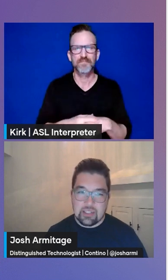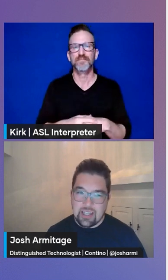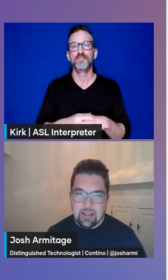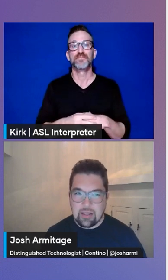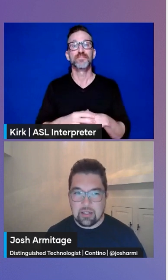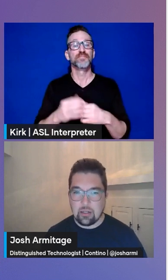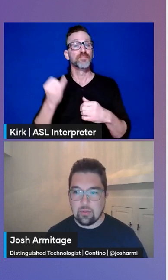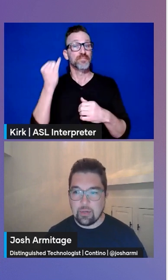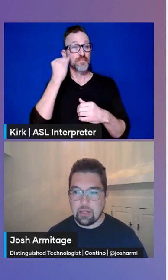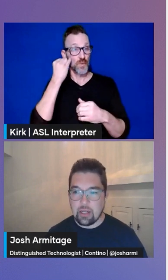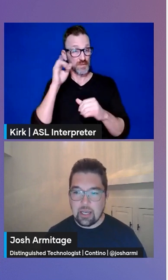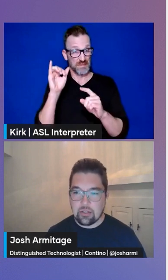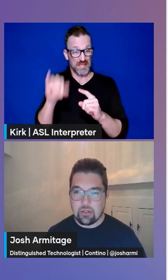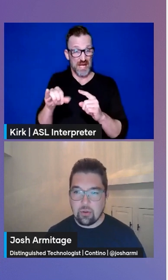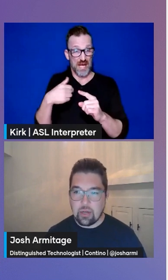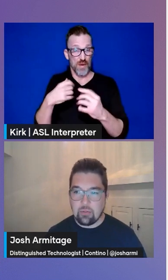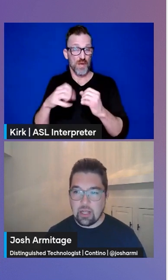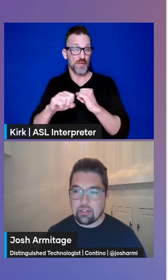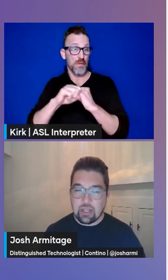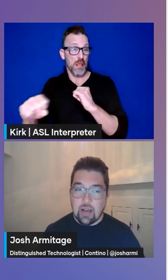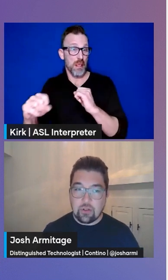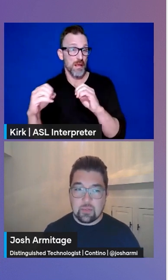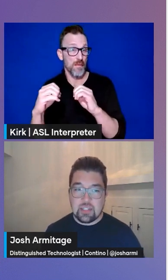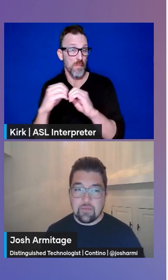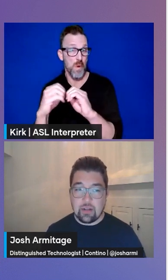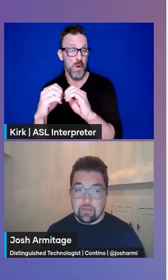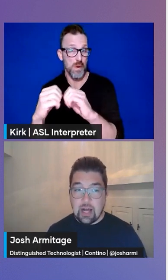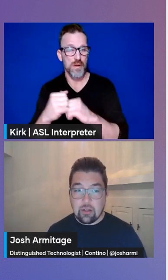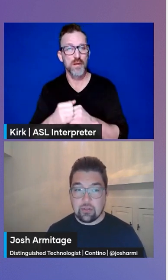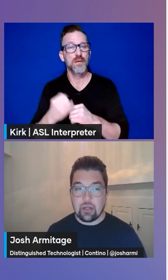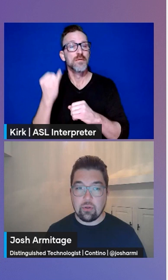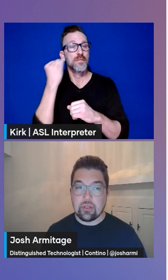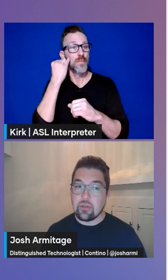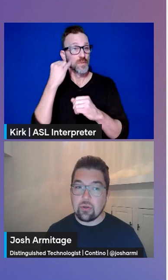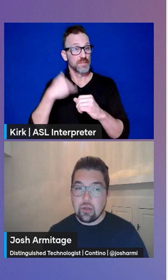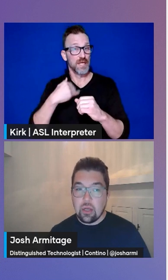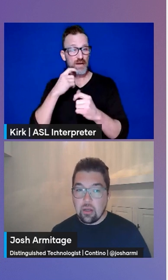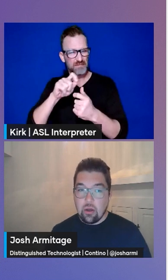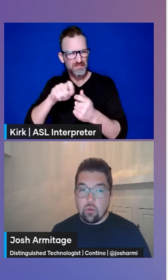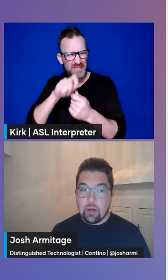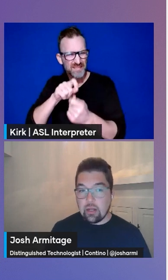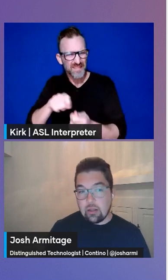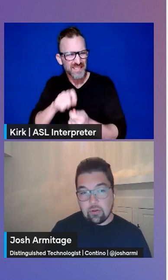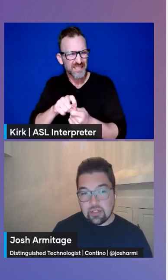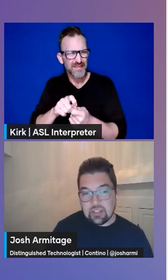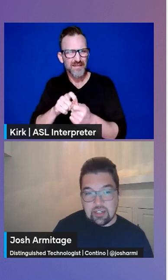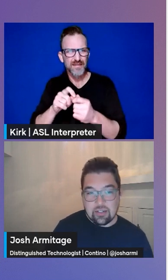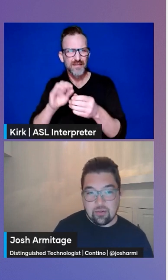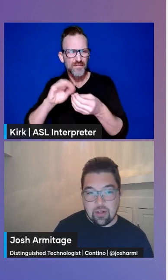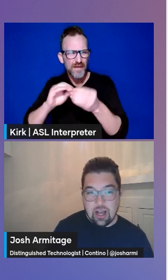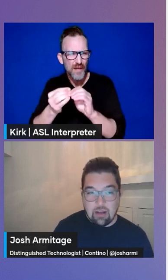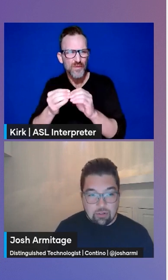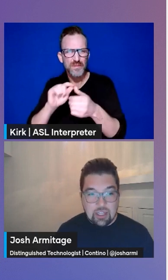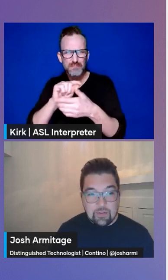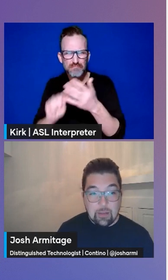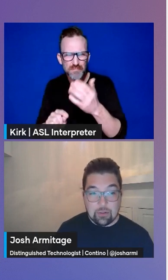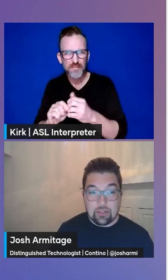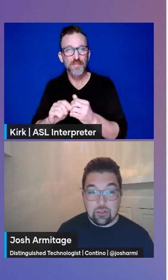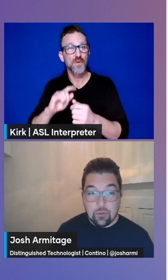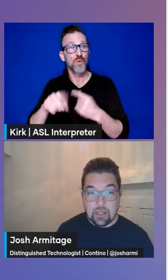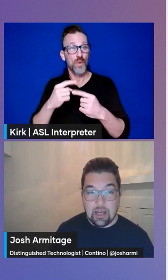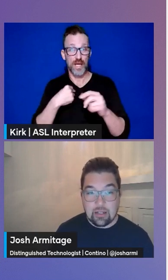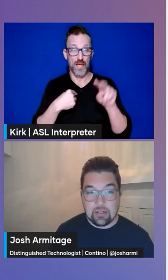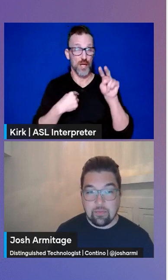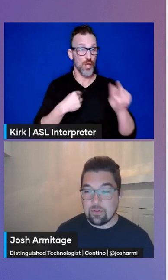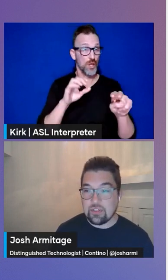want to extend this a little bit and I get to, okay, well, actually, I've got specific values I want to do. When I looked at Sentinel, I wasn't even able to